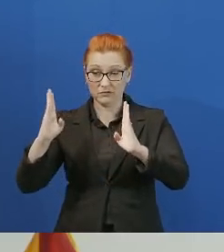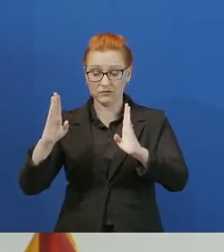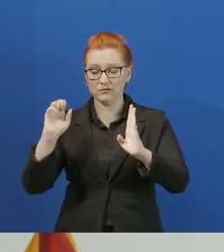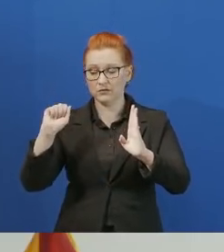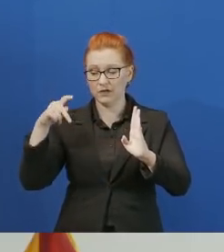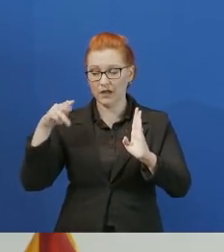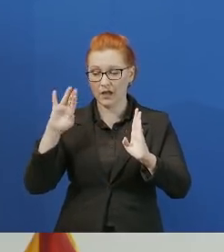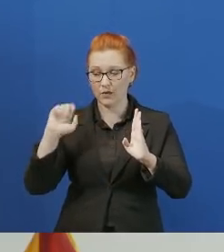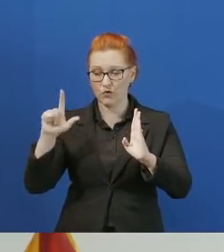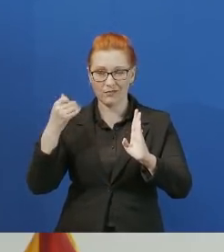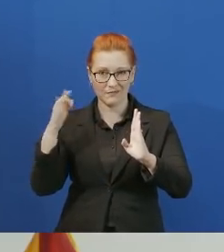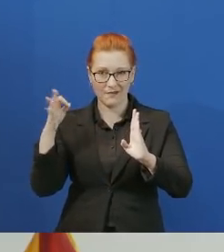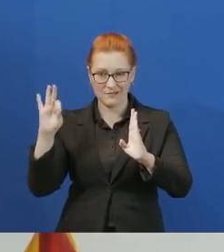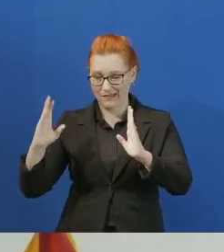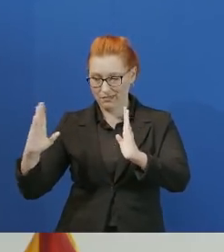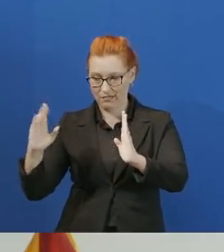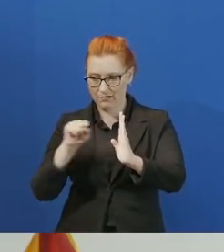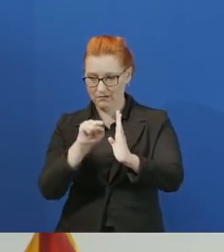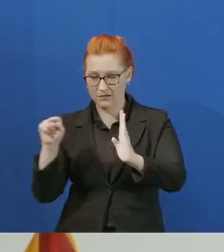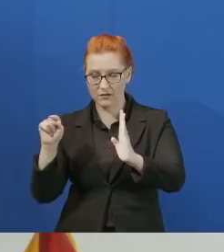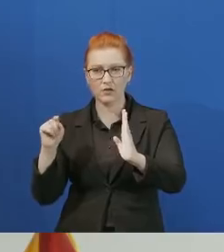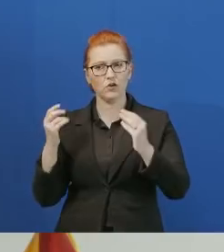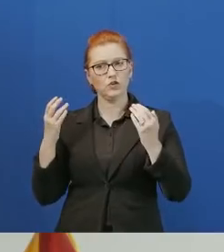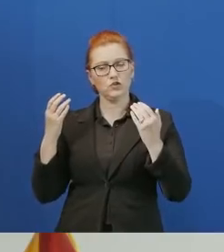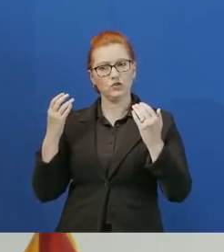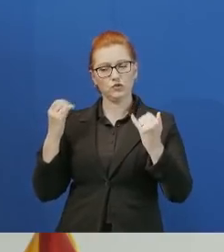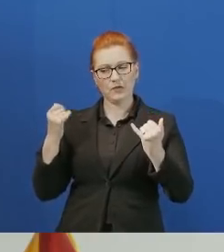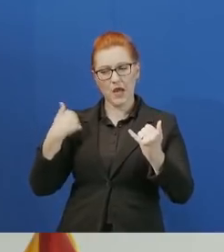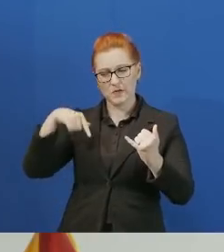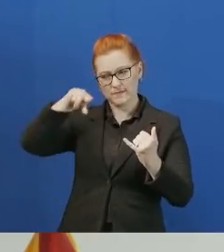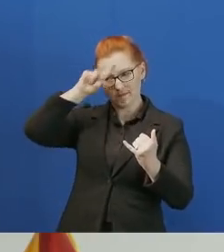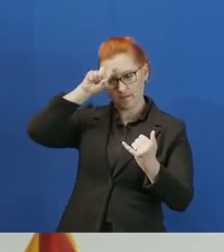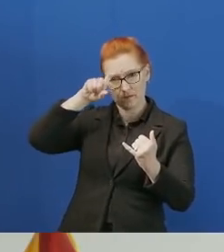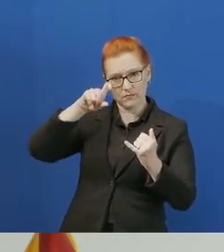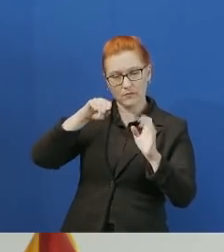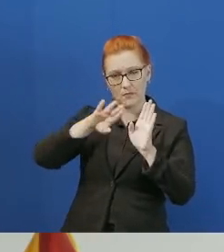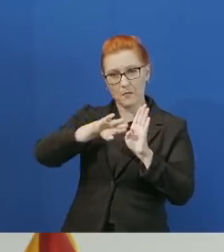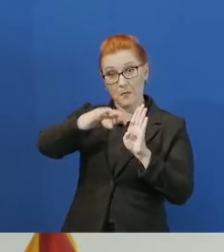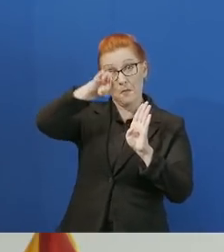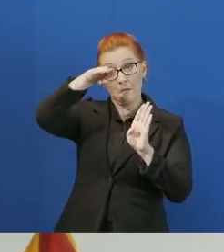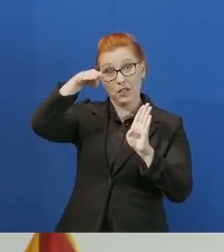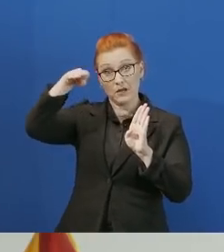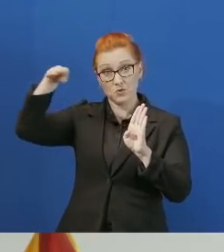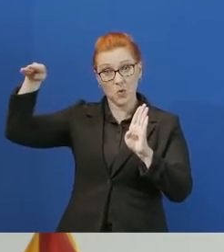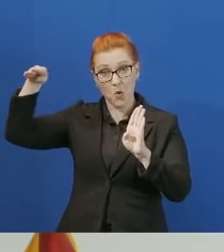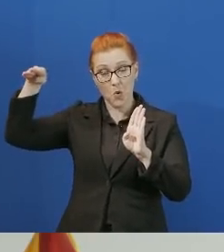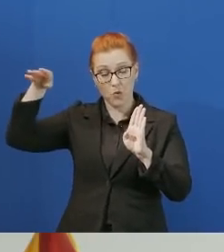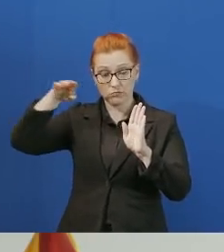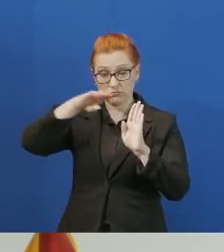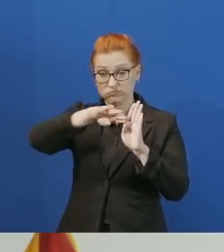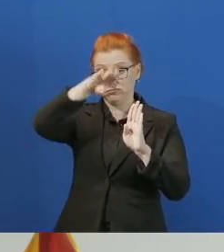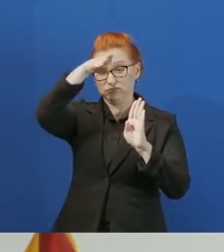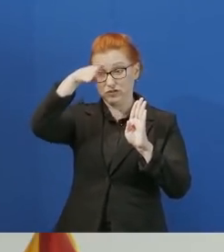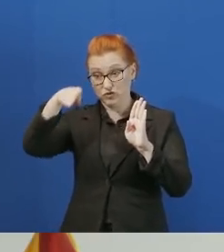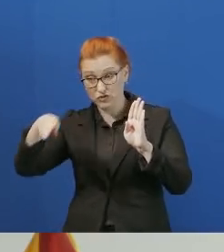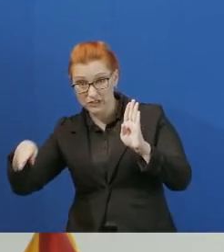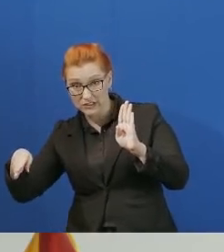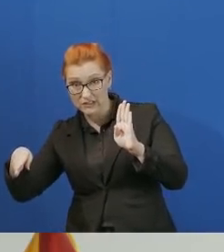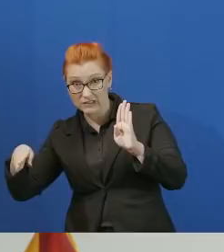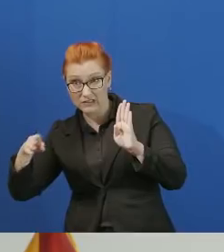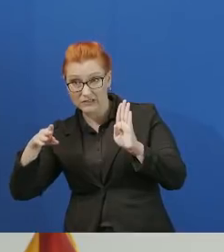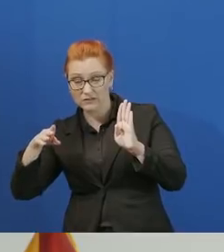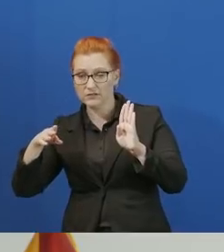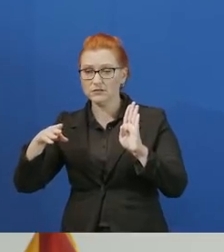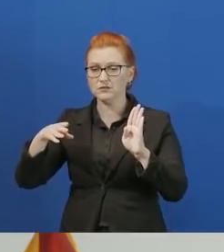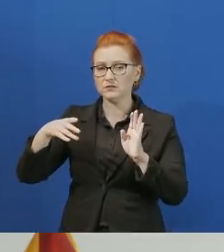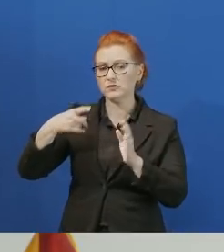is, have we plateaued? Are we decreasing? And what will the information look like at close of